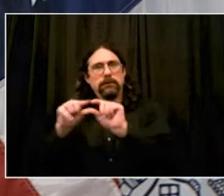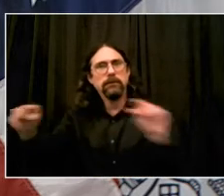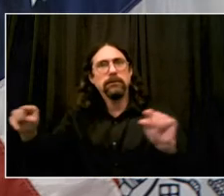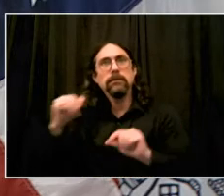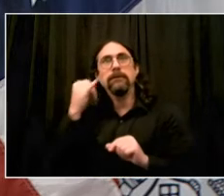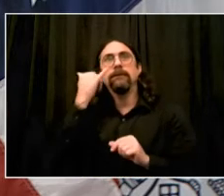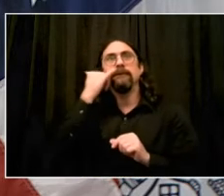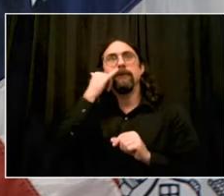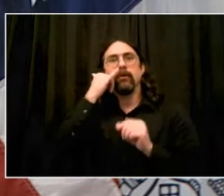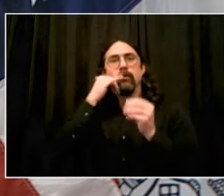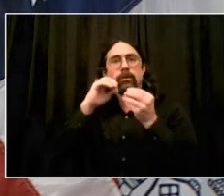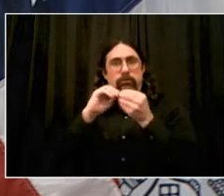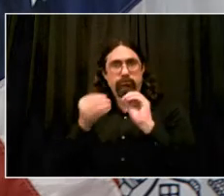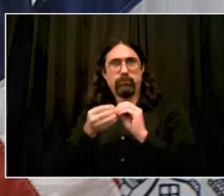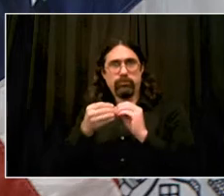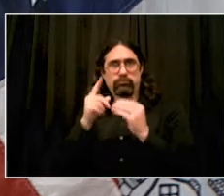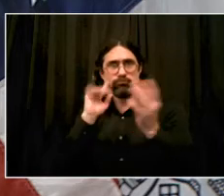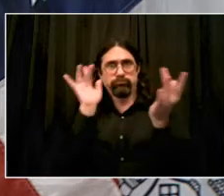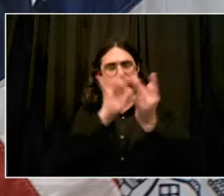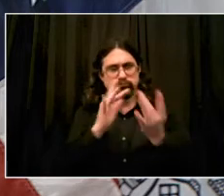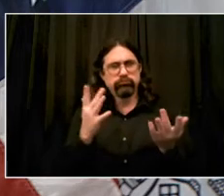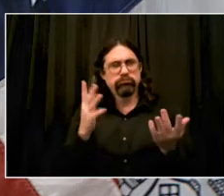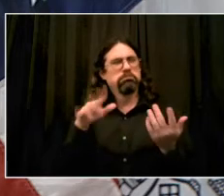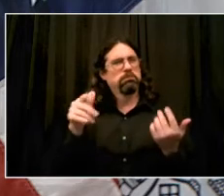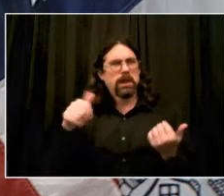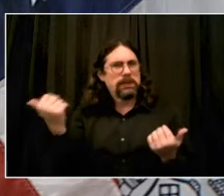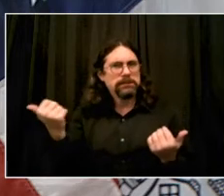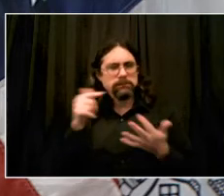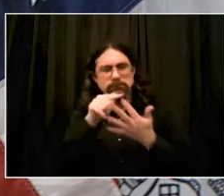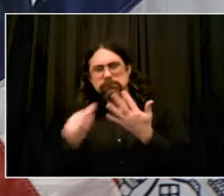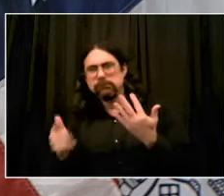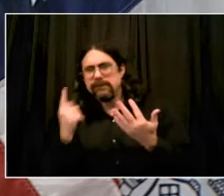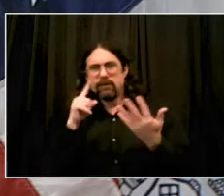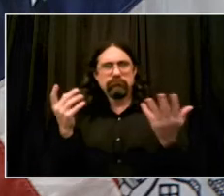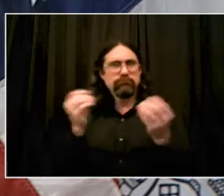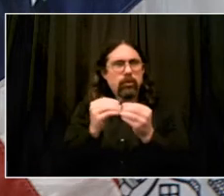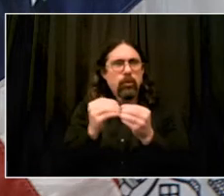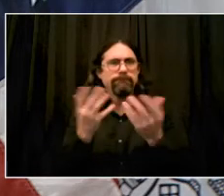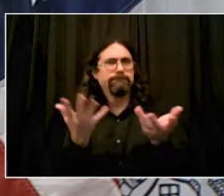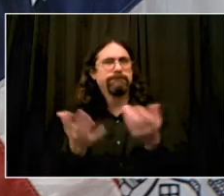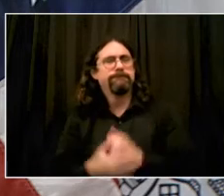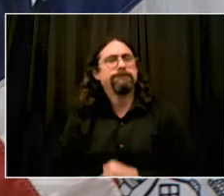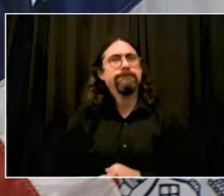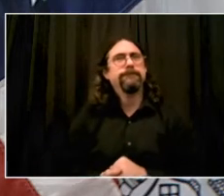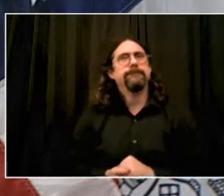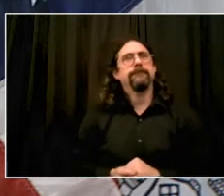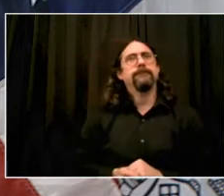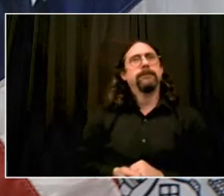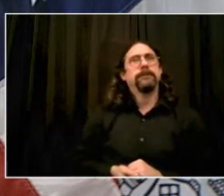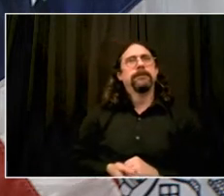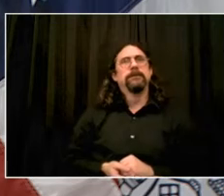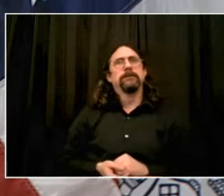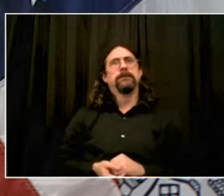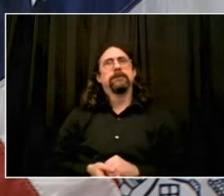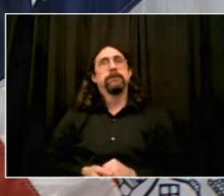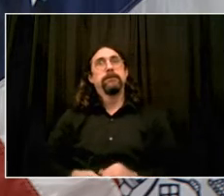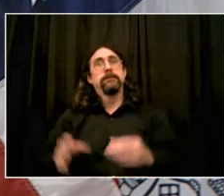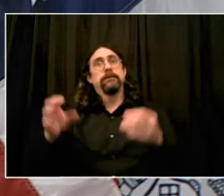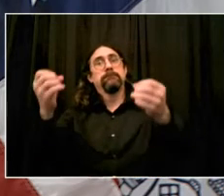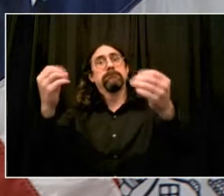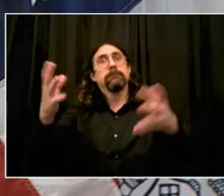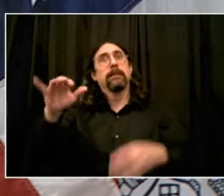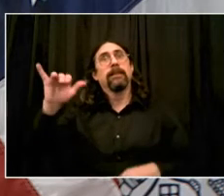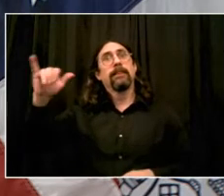Look, this is an idea whose time had come a long time ago, but it hasn't gained the kind of momentum that